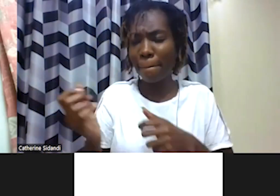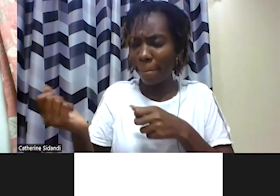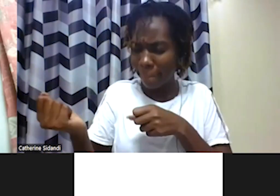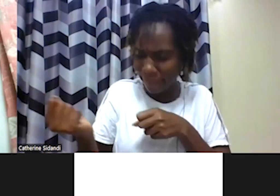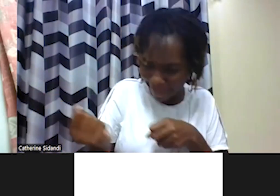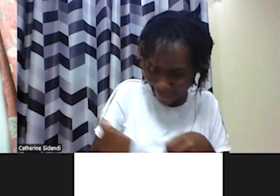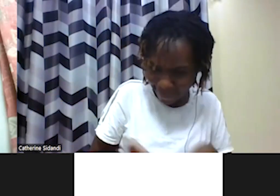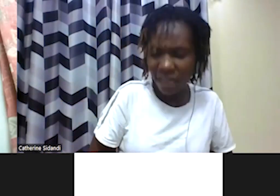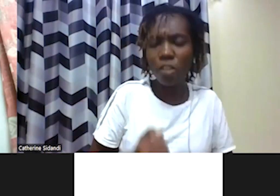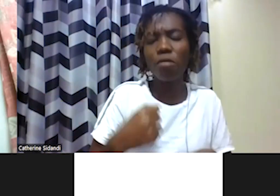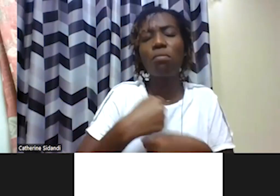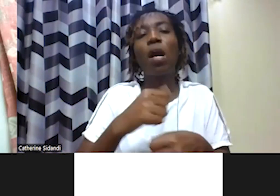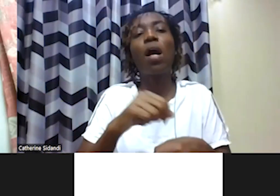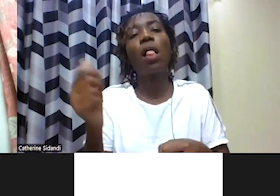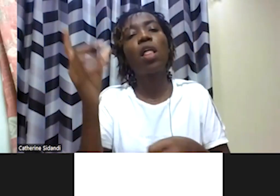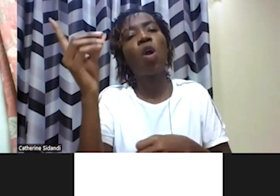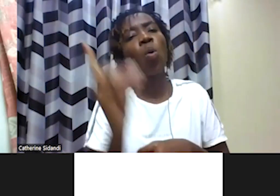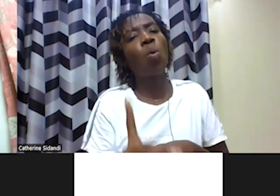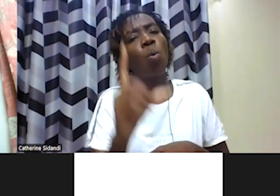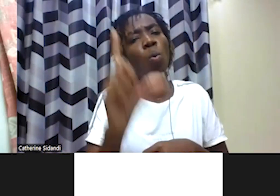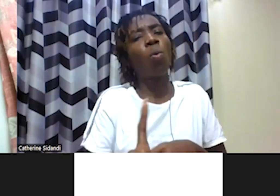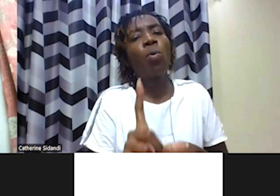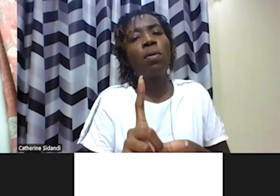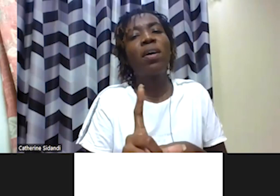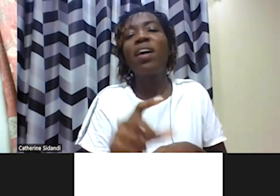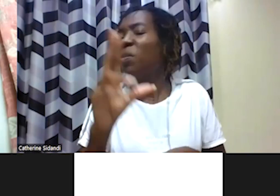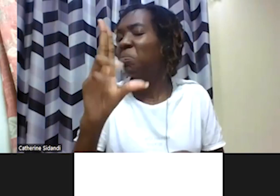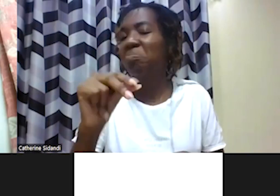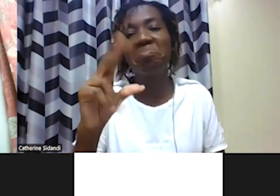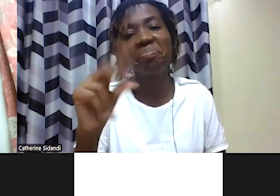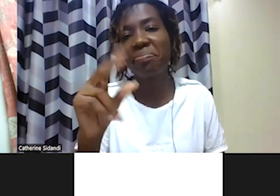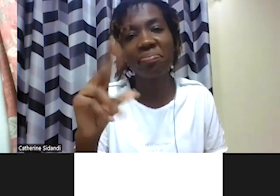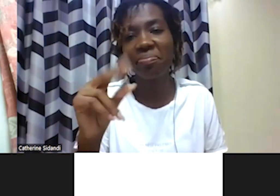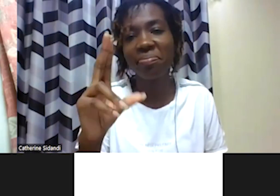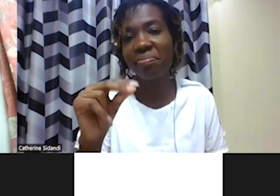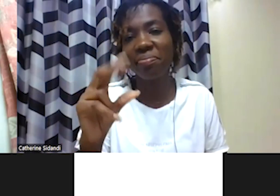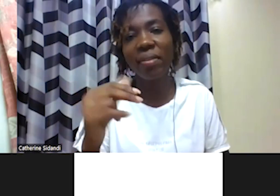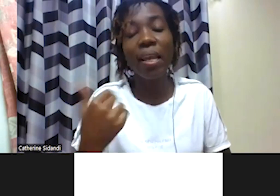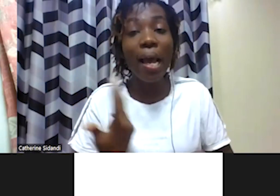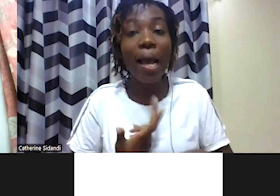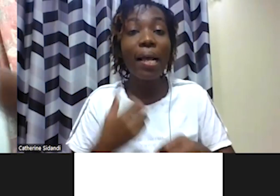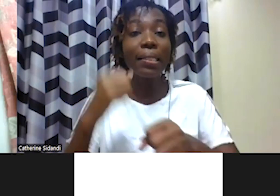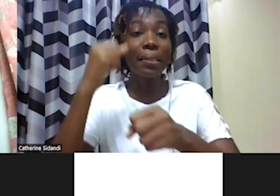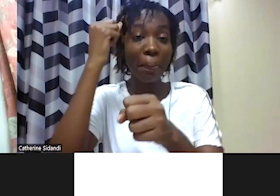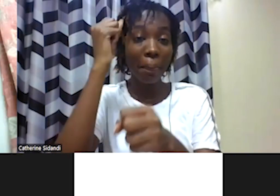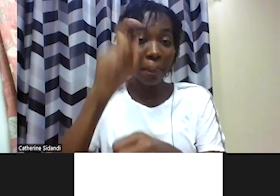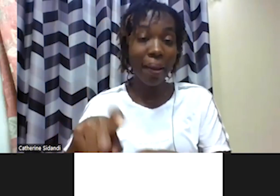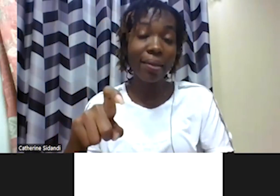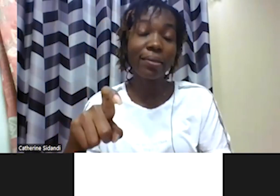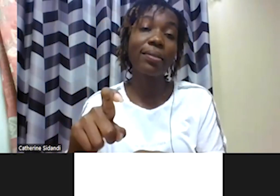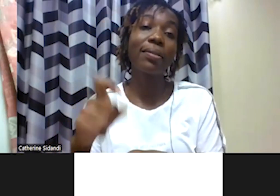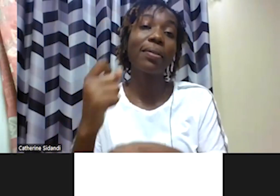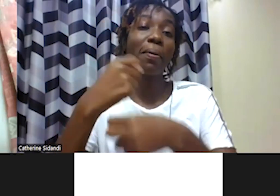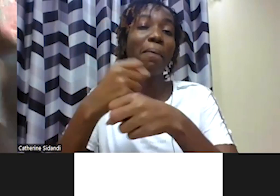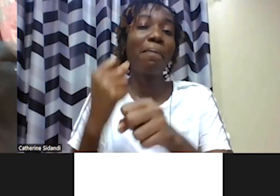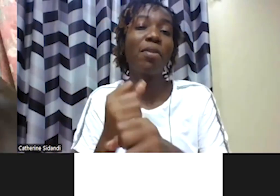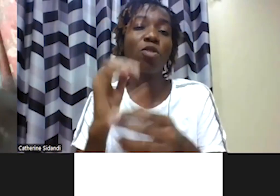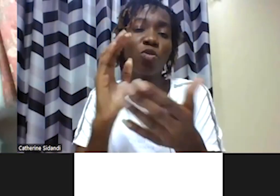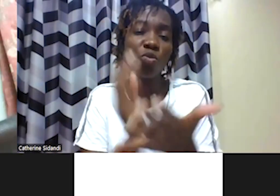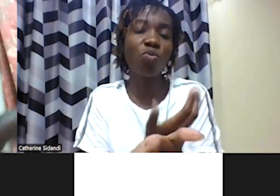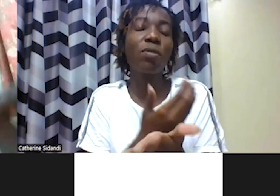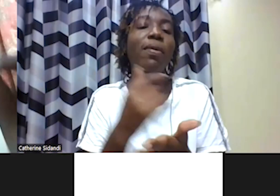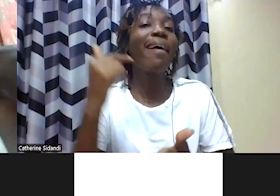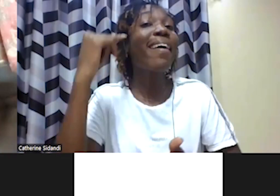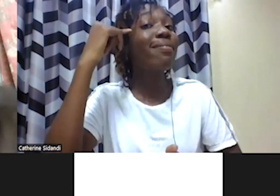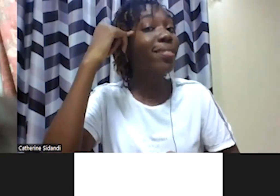down. Yeah? No. We need to get rid of that